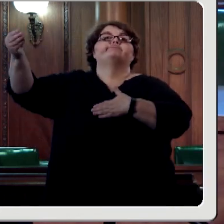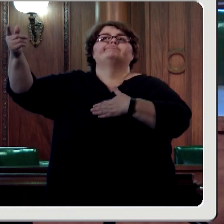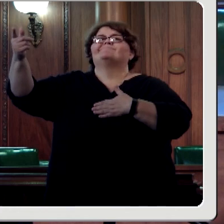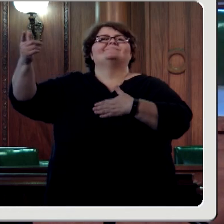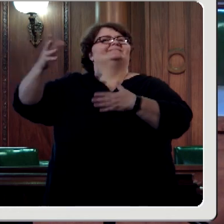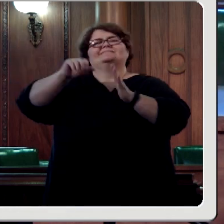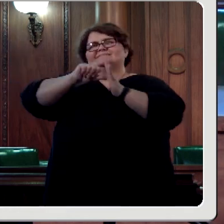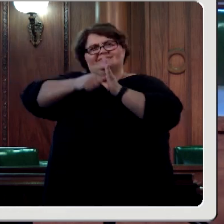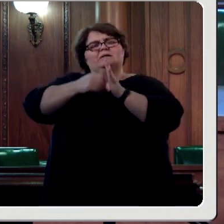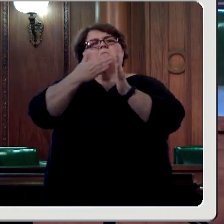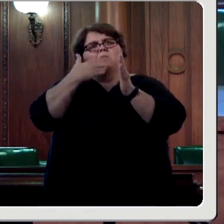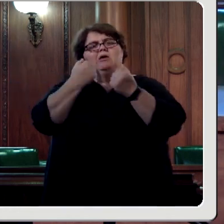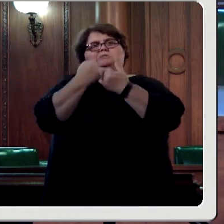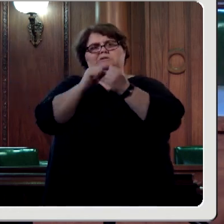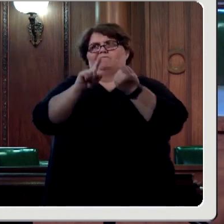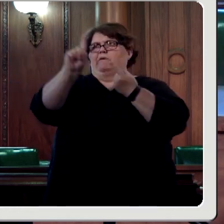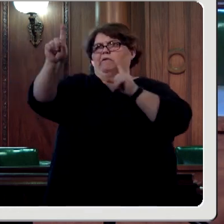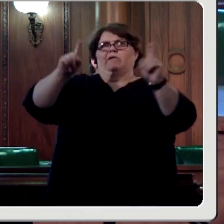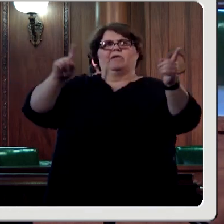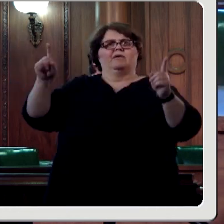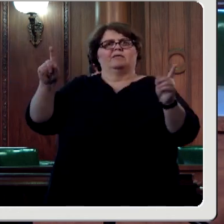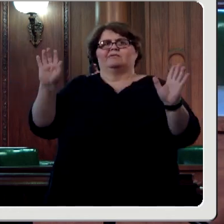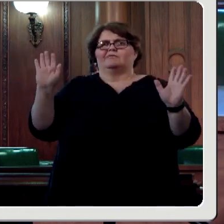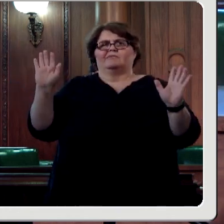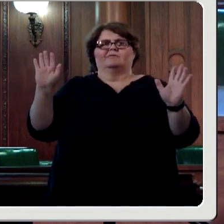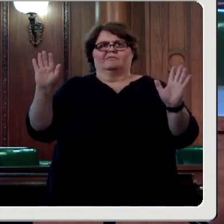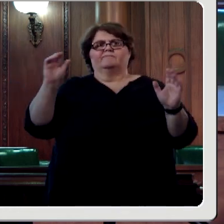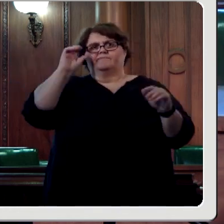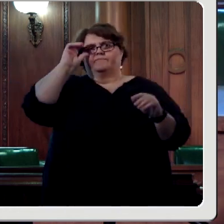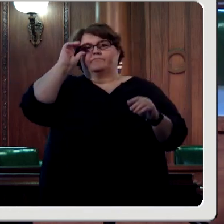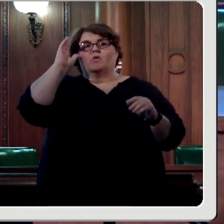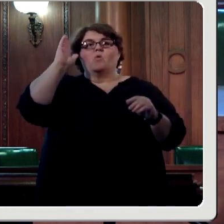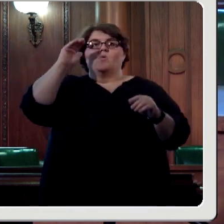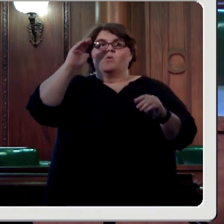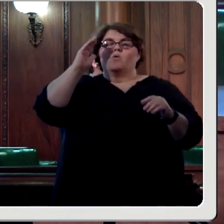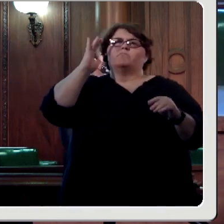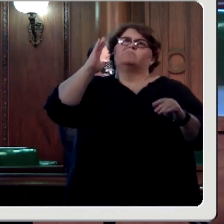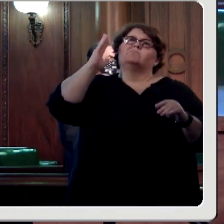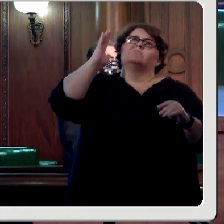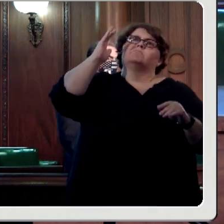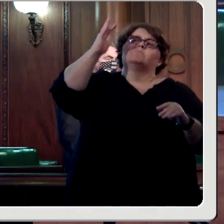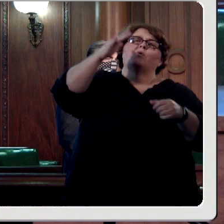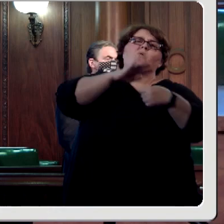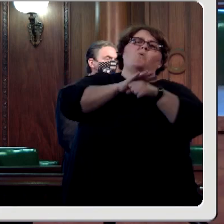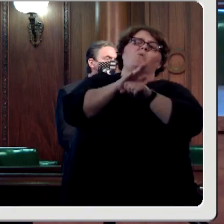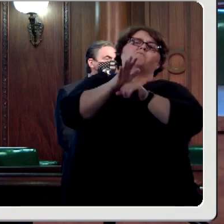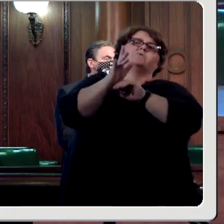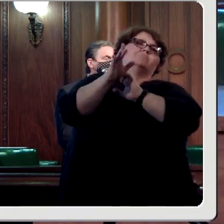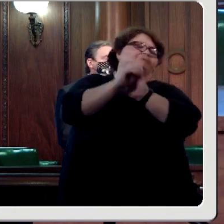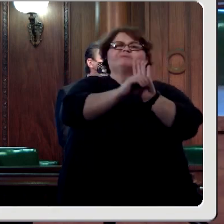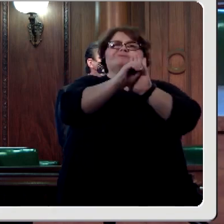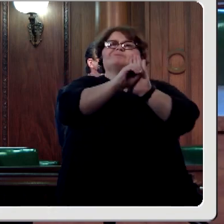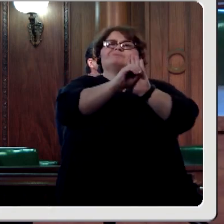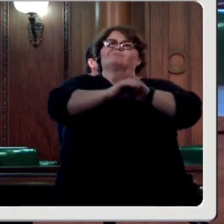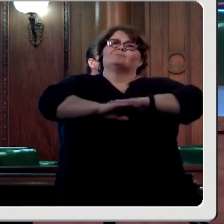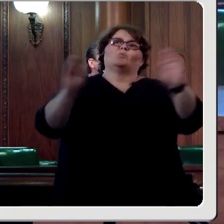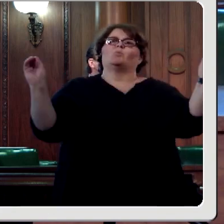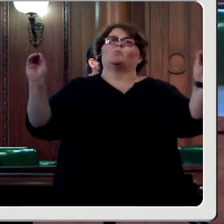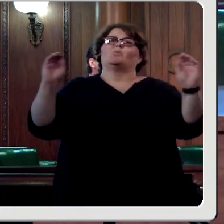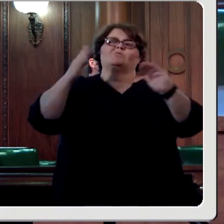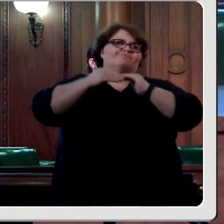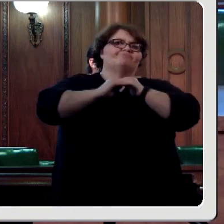until we achieve a time when we can go back to the intensity